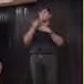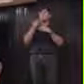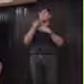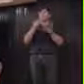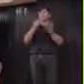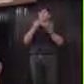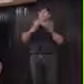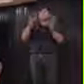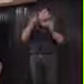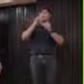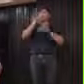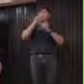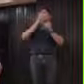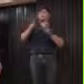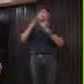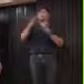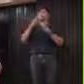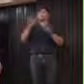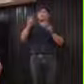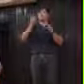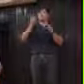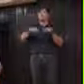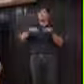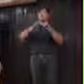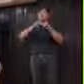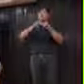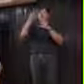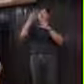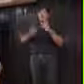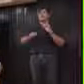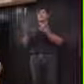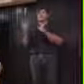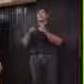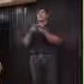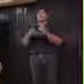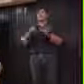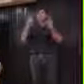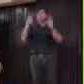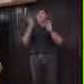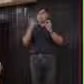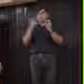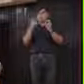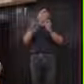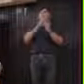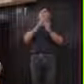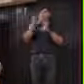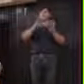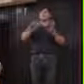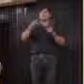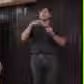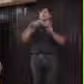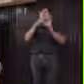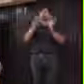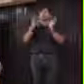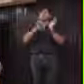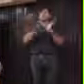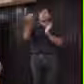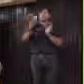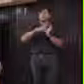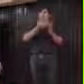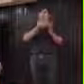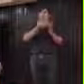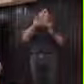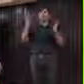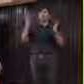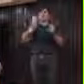very much to everyone who's here today for spending their Friday evening with us on this subject. For everyone who's joined on Zoom, thank you very much. I know